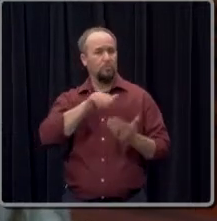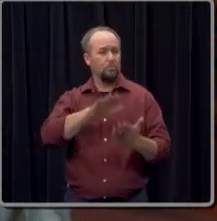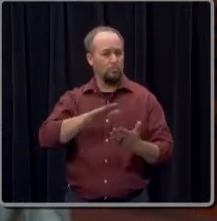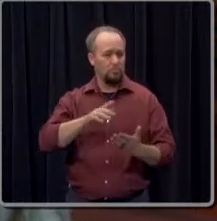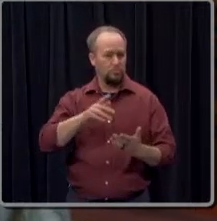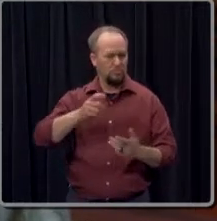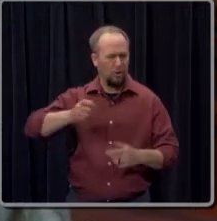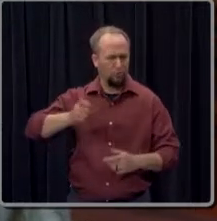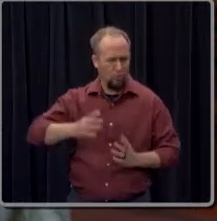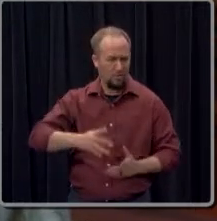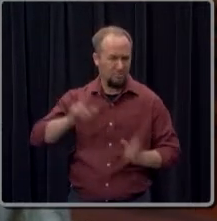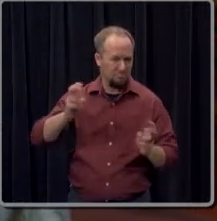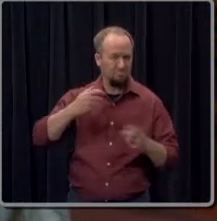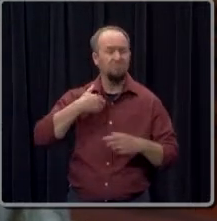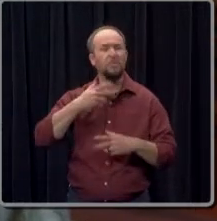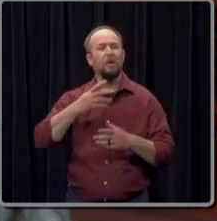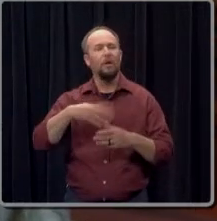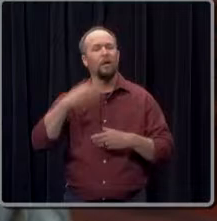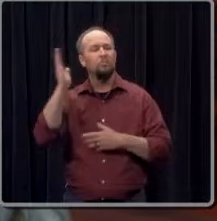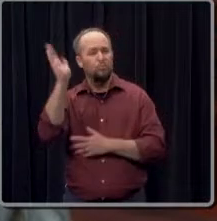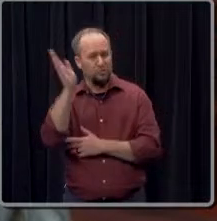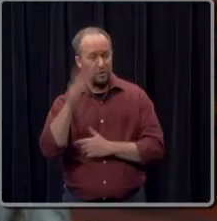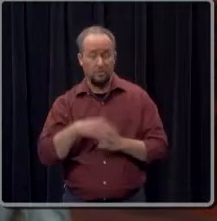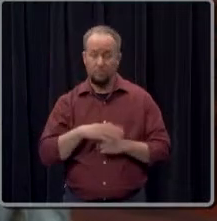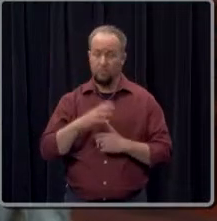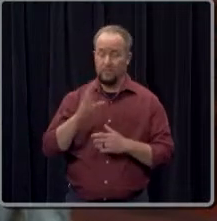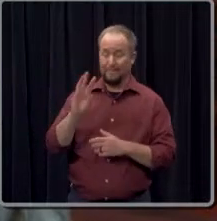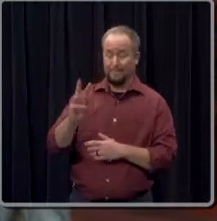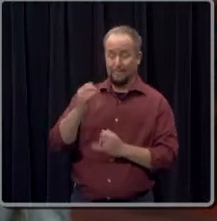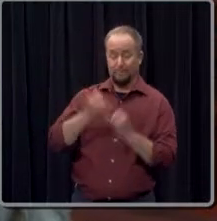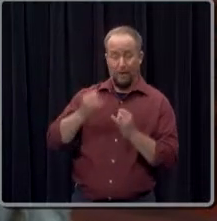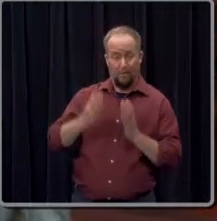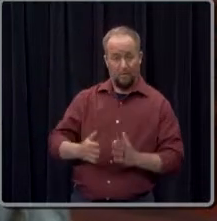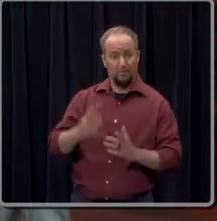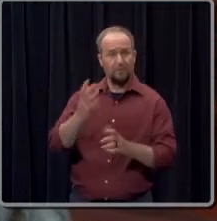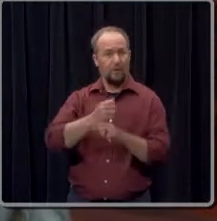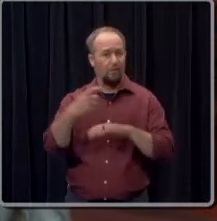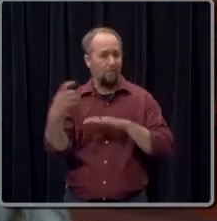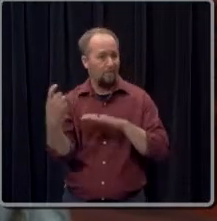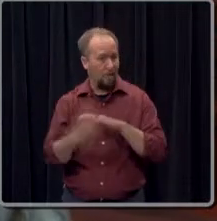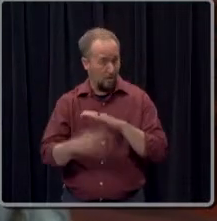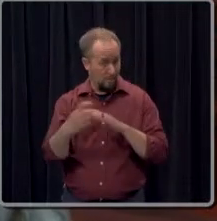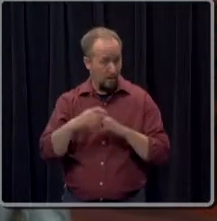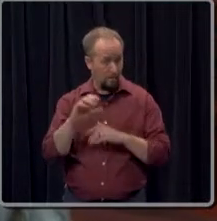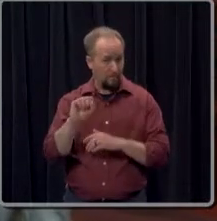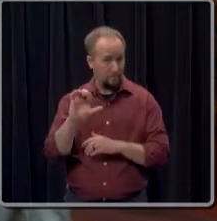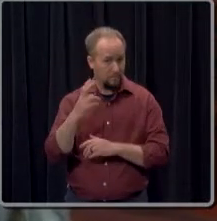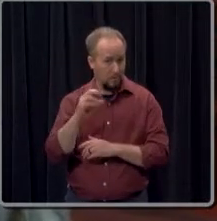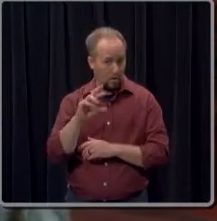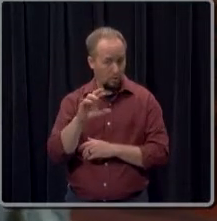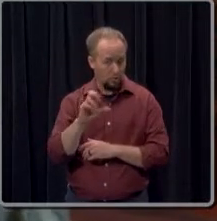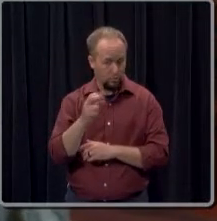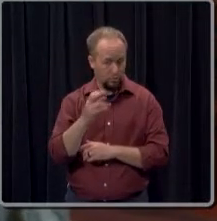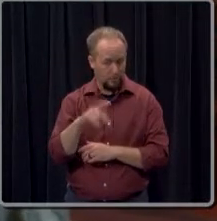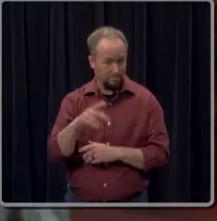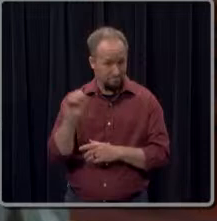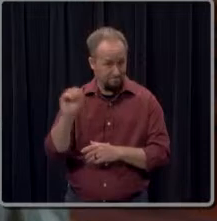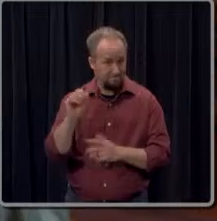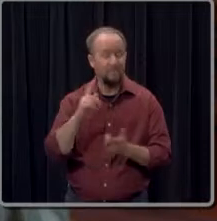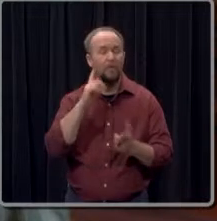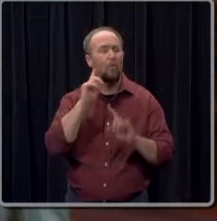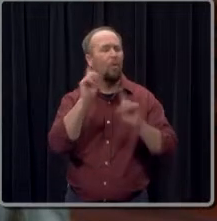6 finalists. All 6 finalists receive an automatic scholarship that can be taken to any university of the student's